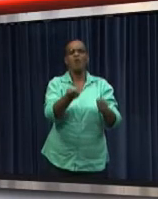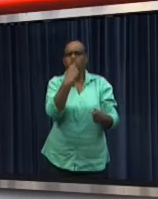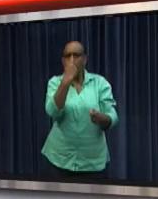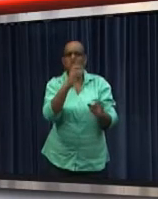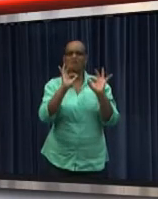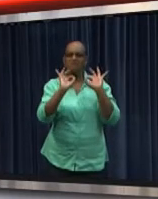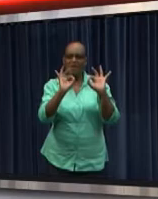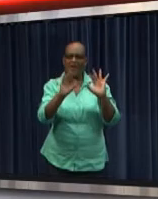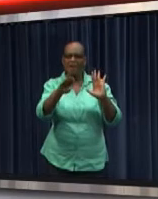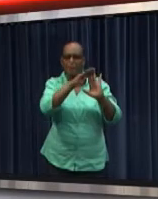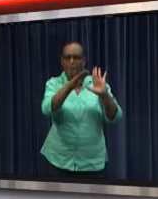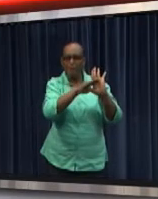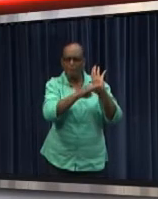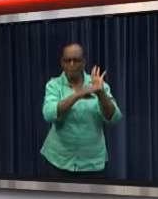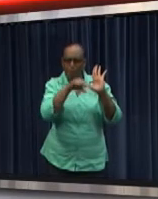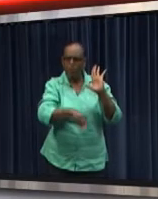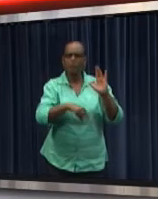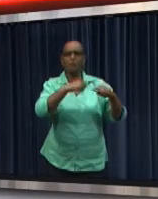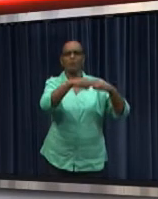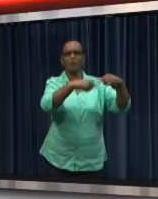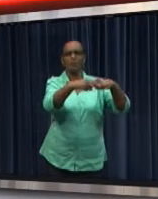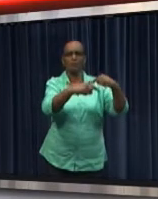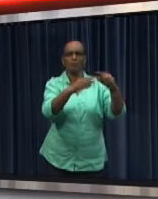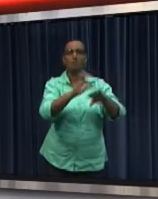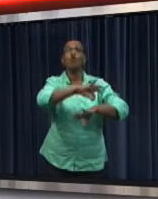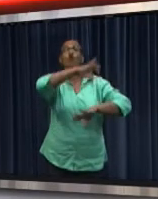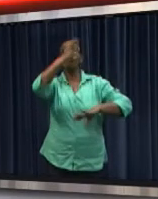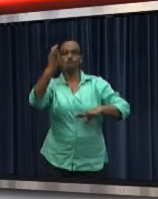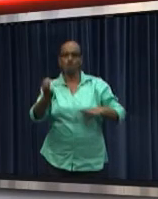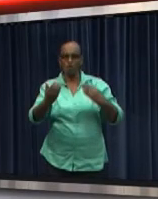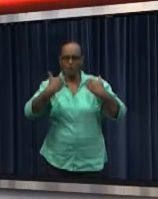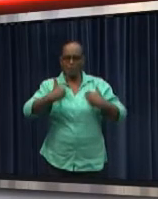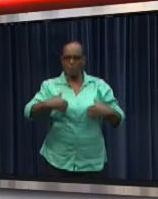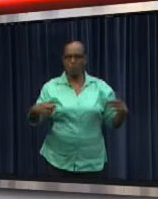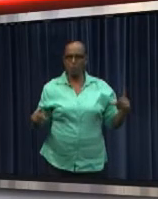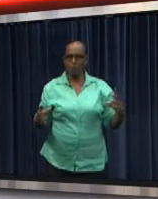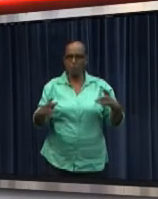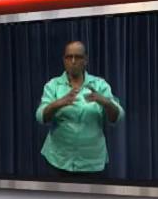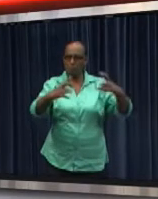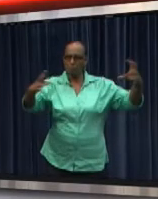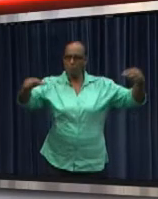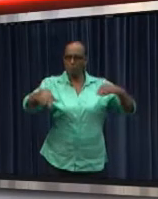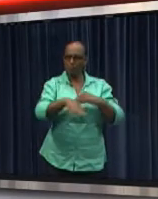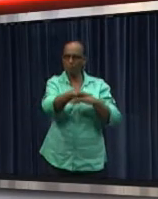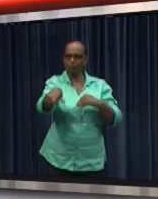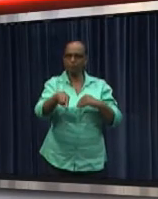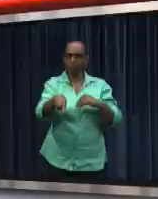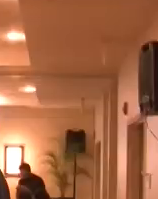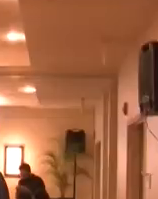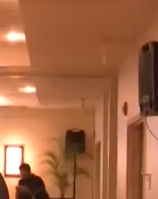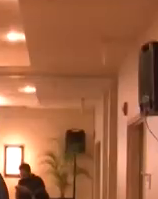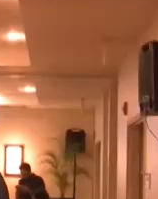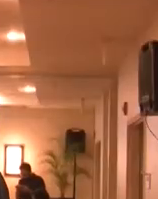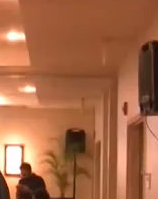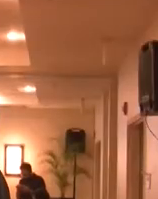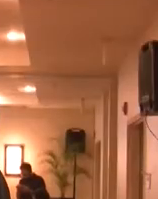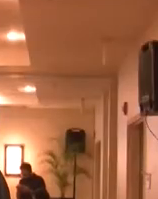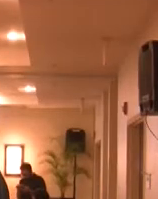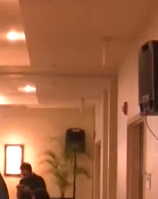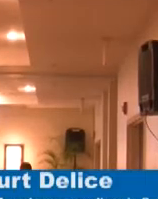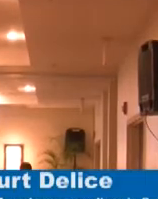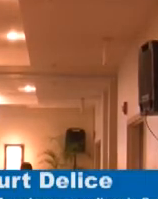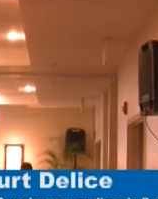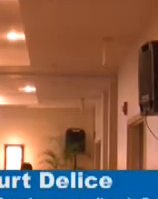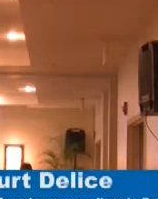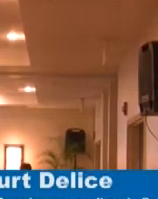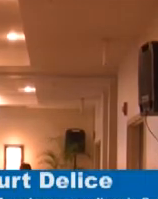finds it important that food safety standards are developed for a healthy population in the region. Extremely important because,